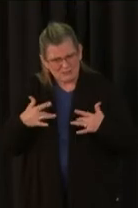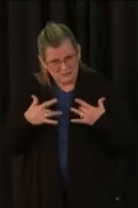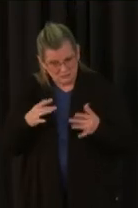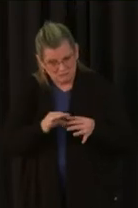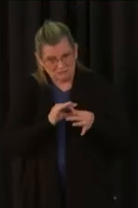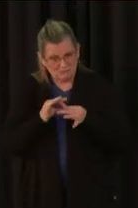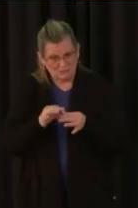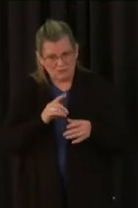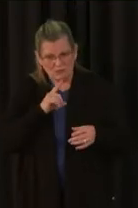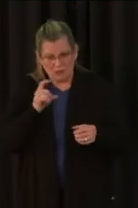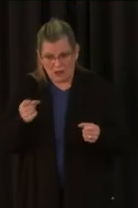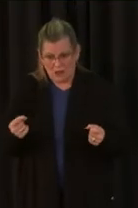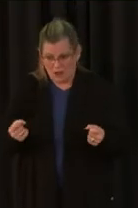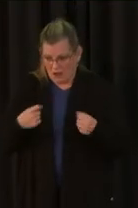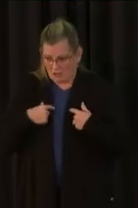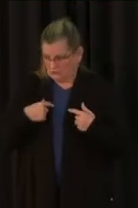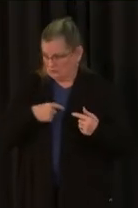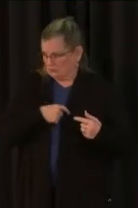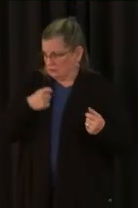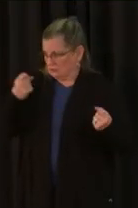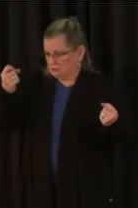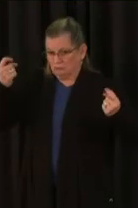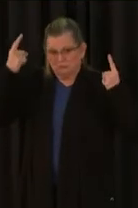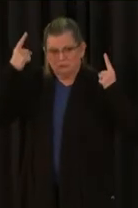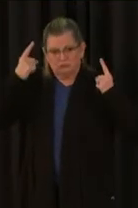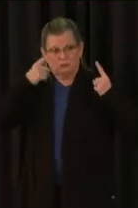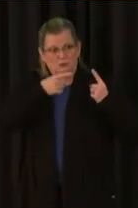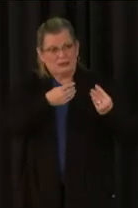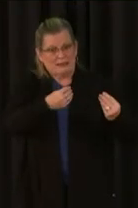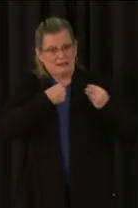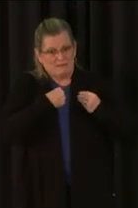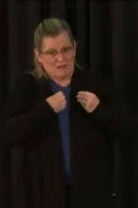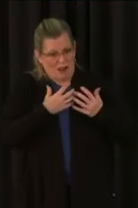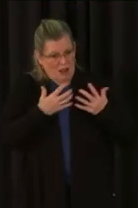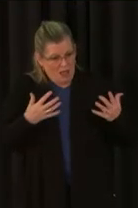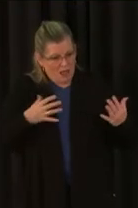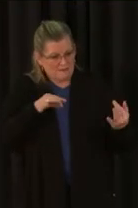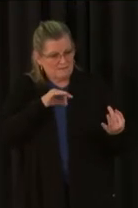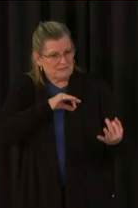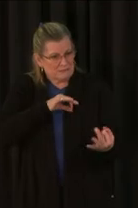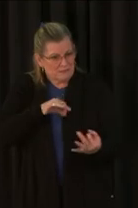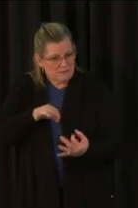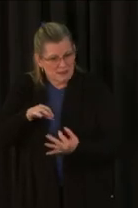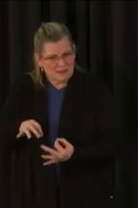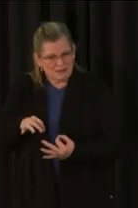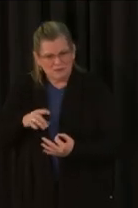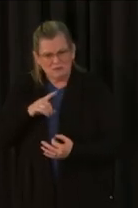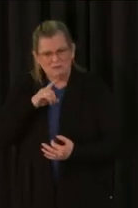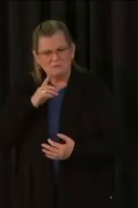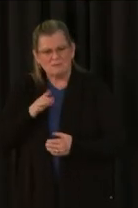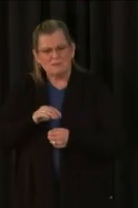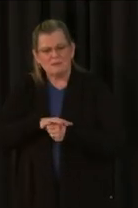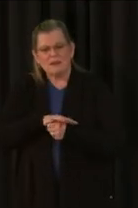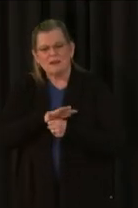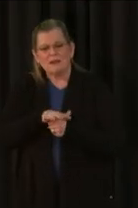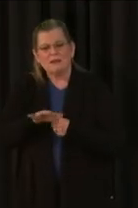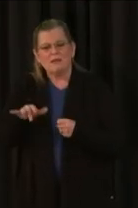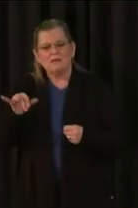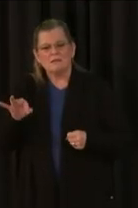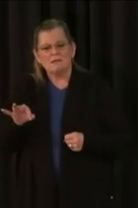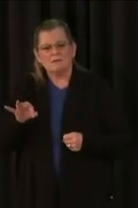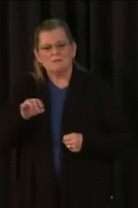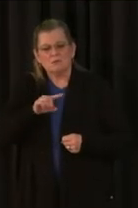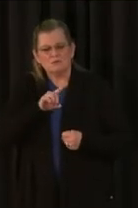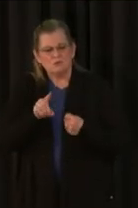because it actually gave us some structure and feedback. I know actually I've been on countless Zooms and virtual meetings, but true